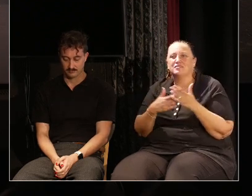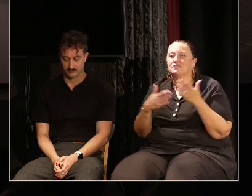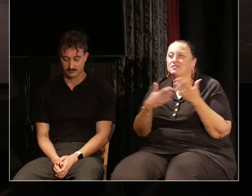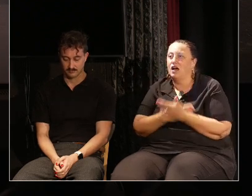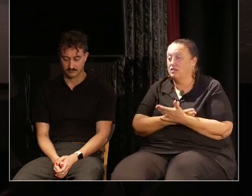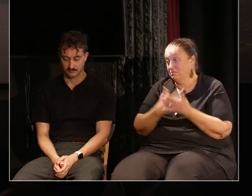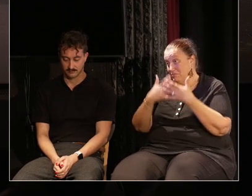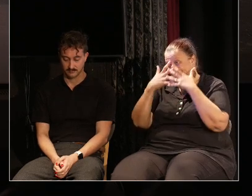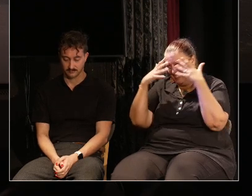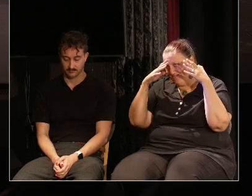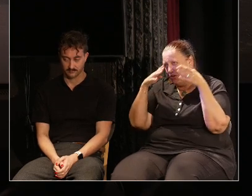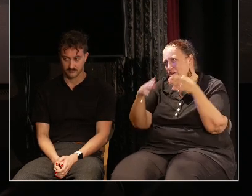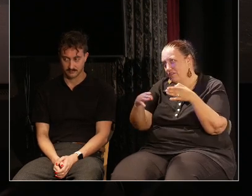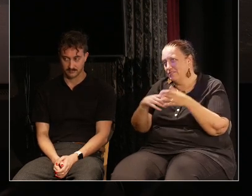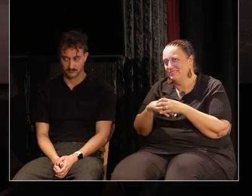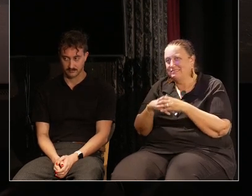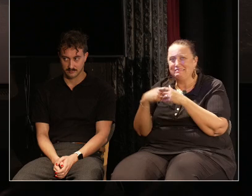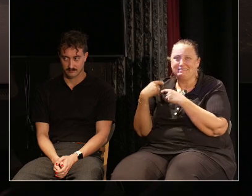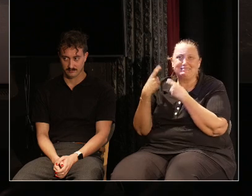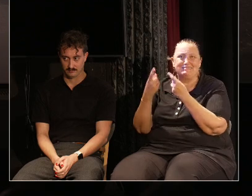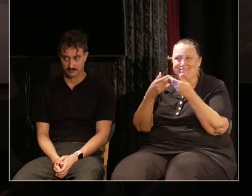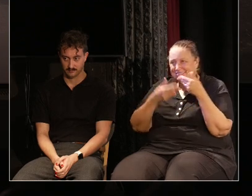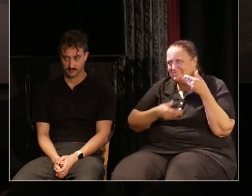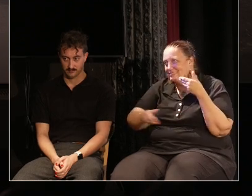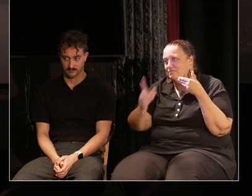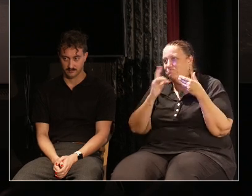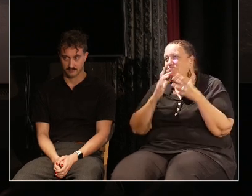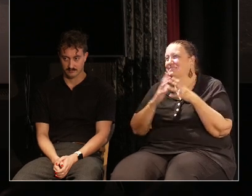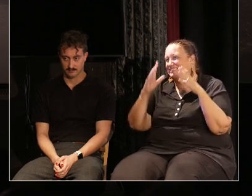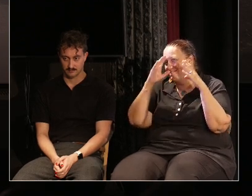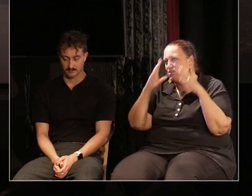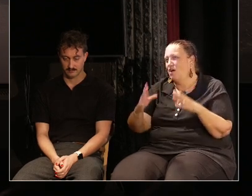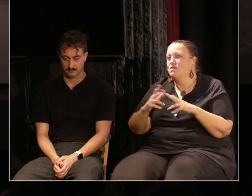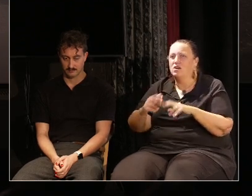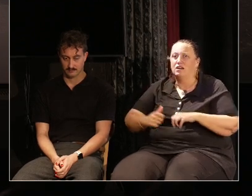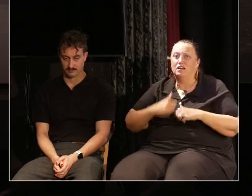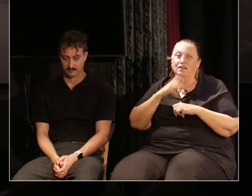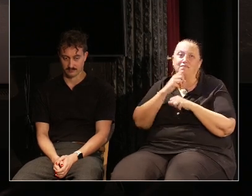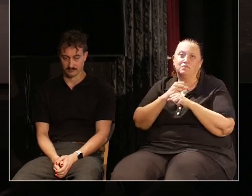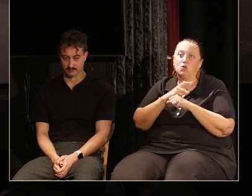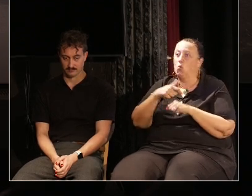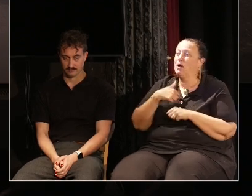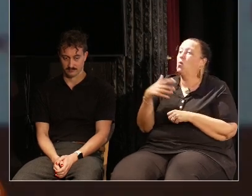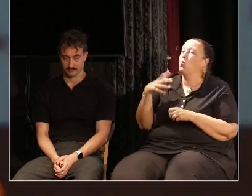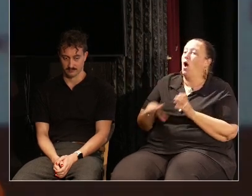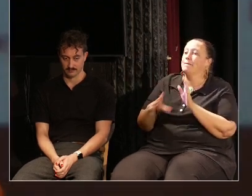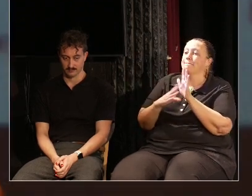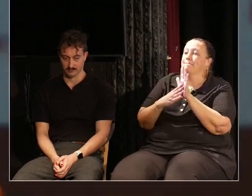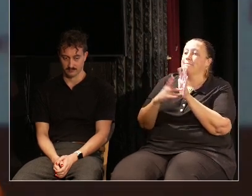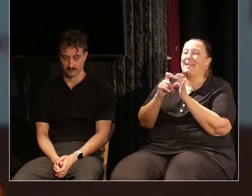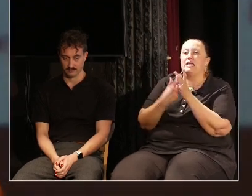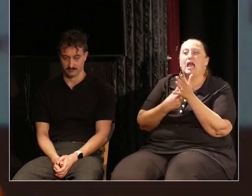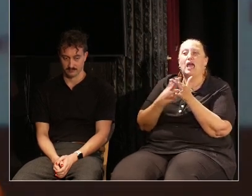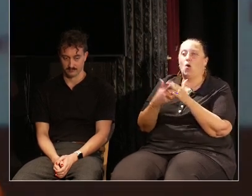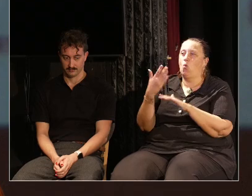a big focus and has been and will continue to be a big focus for our government. We want a Medicare system that works for all,